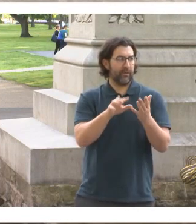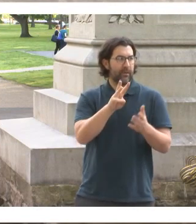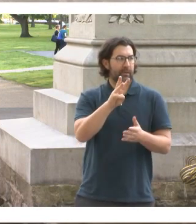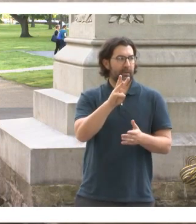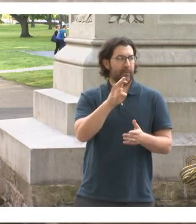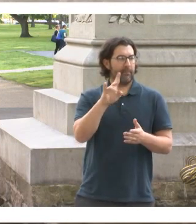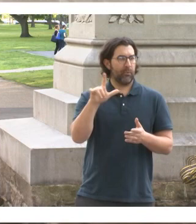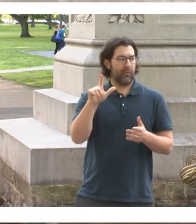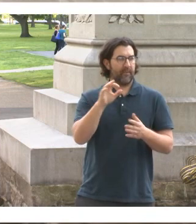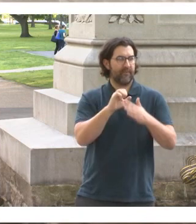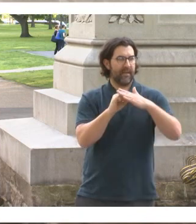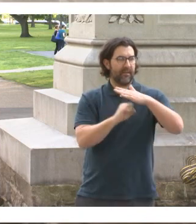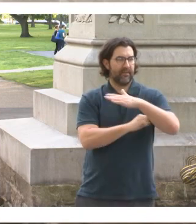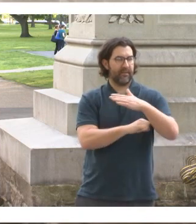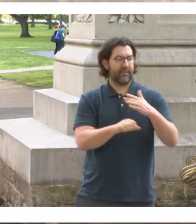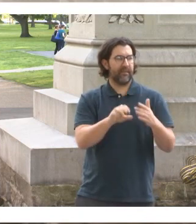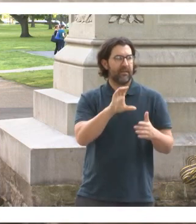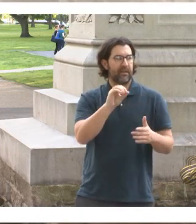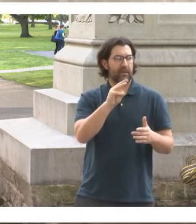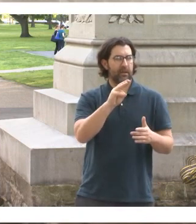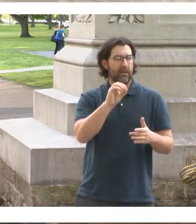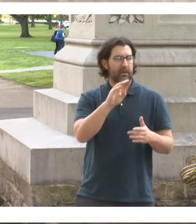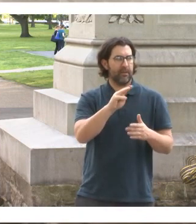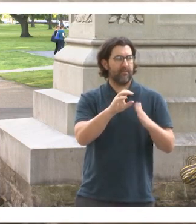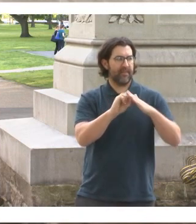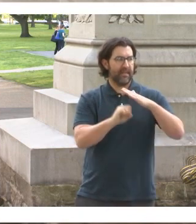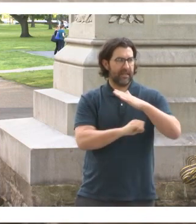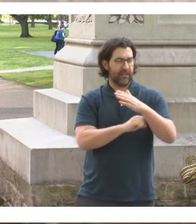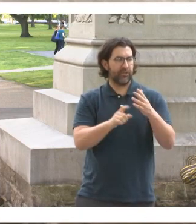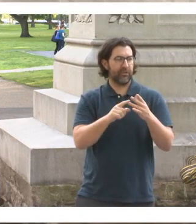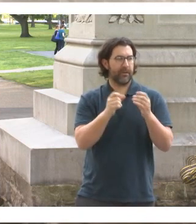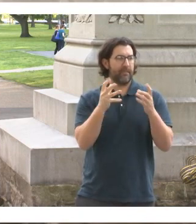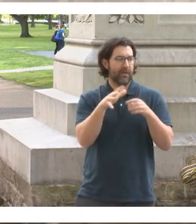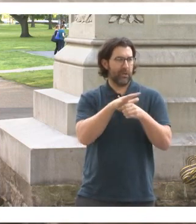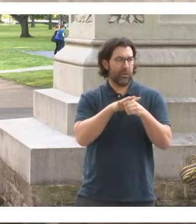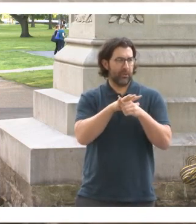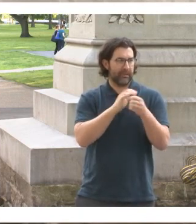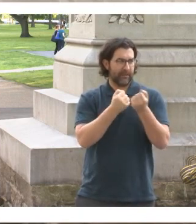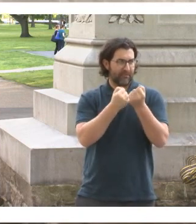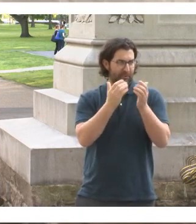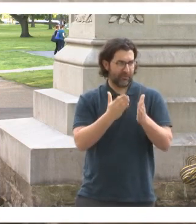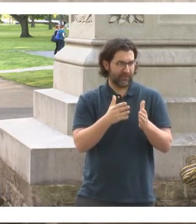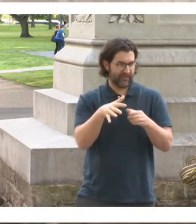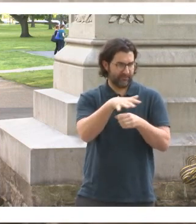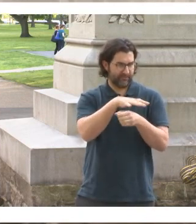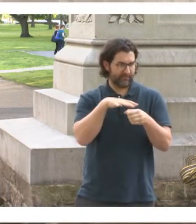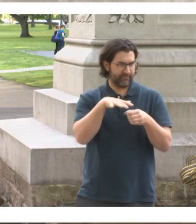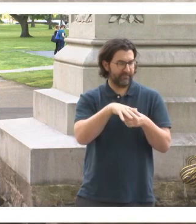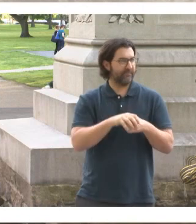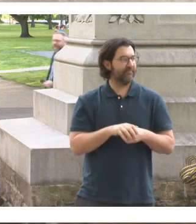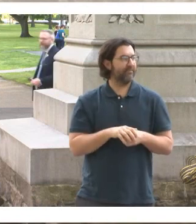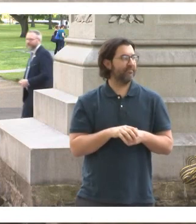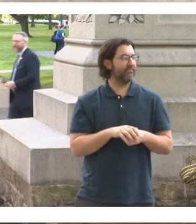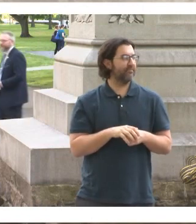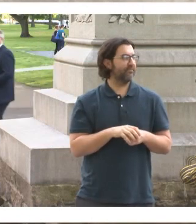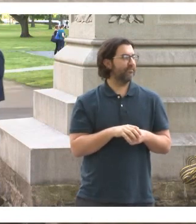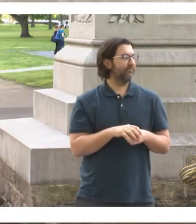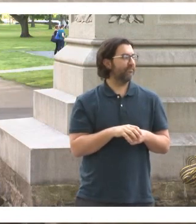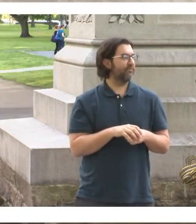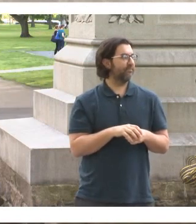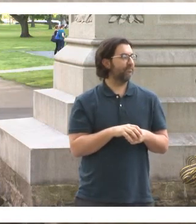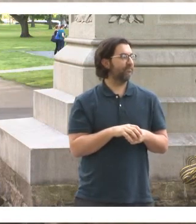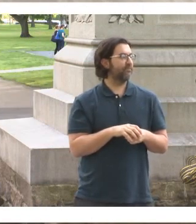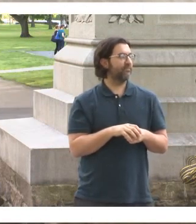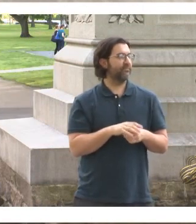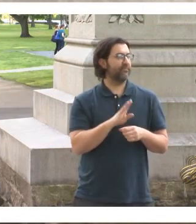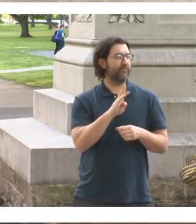Foundation, the Qualcomm Foundation, and of course, many local supporters. And also,